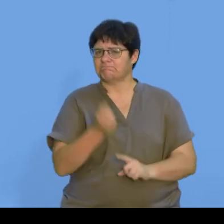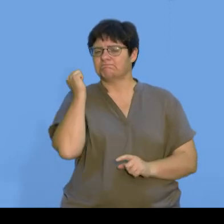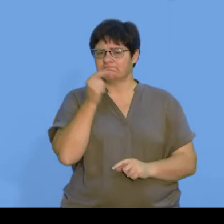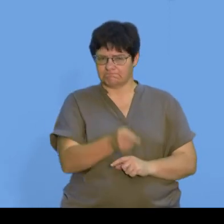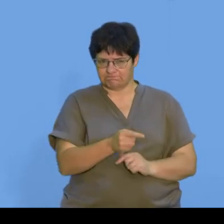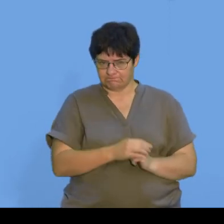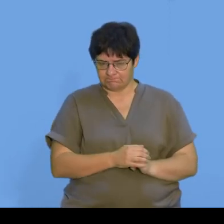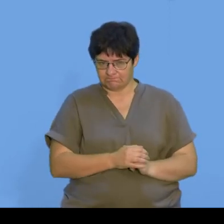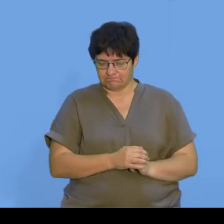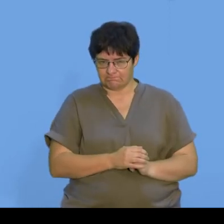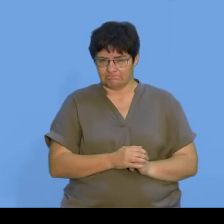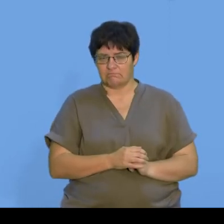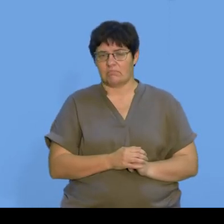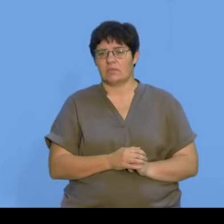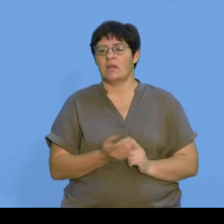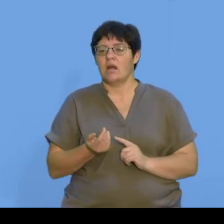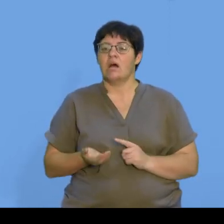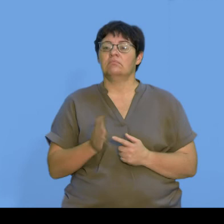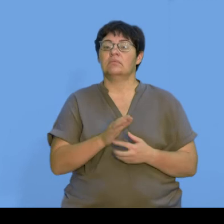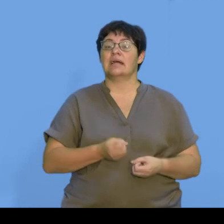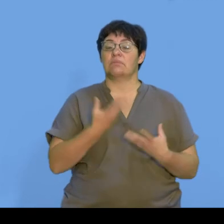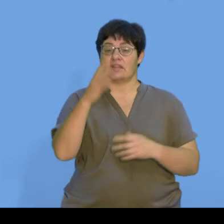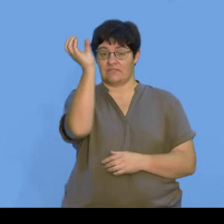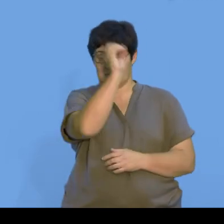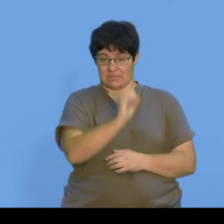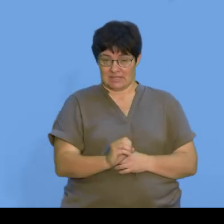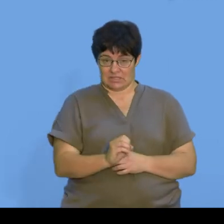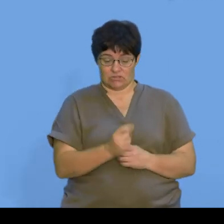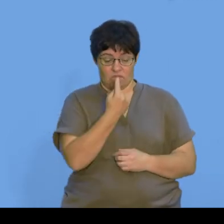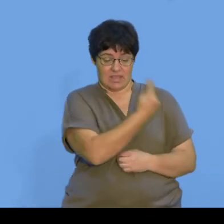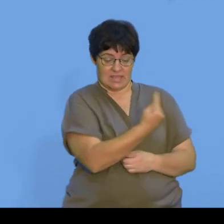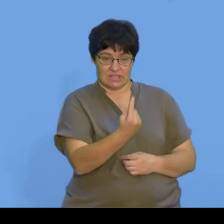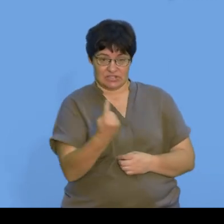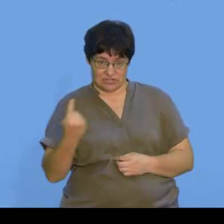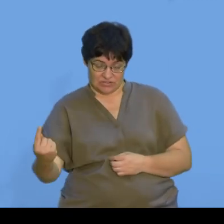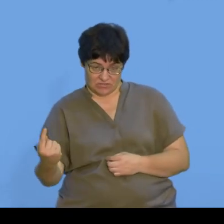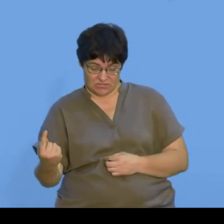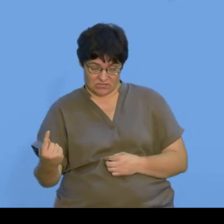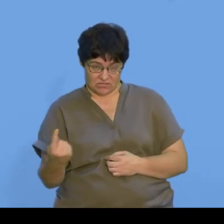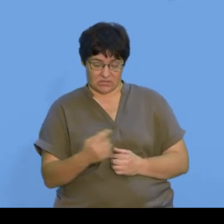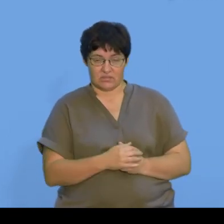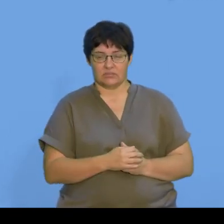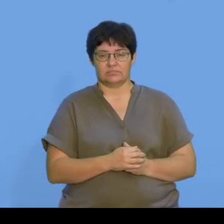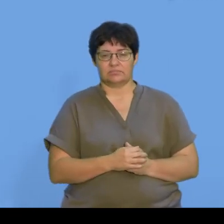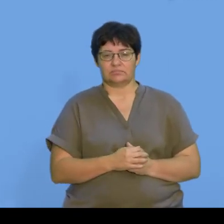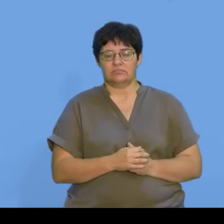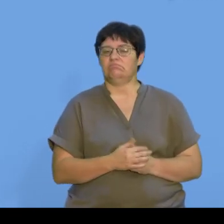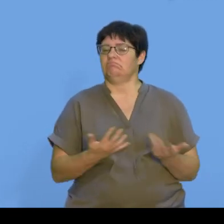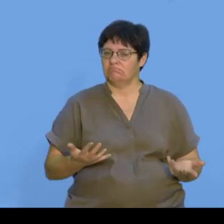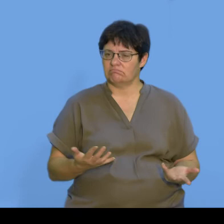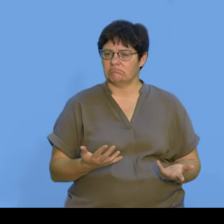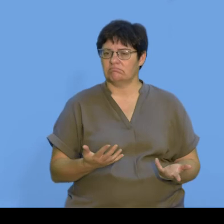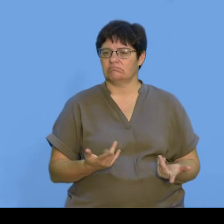formula? Okay, first of all, express the percentages of each element in terms